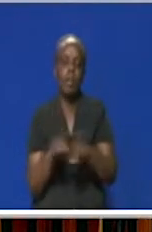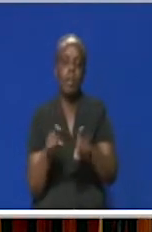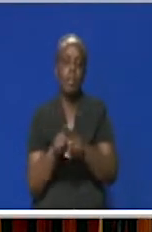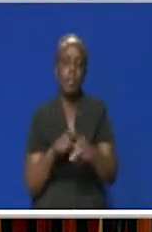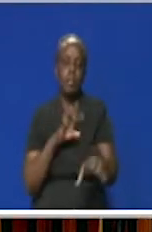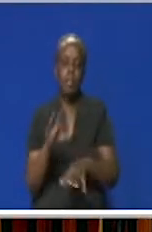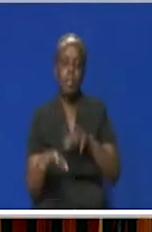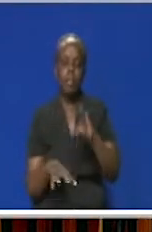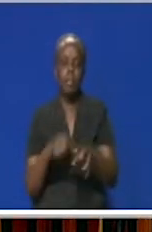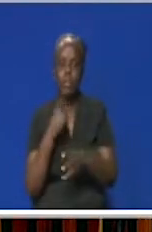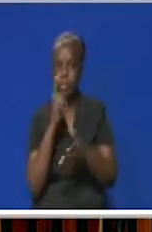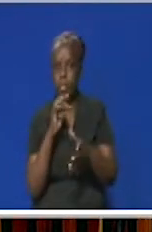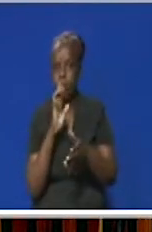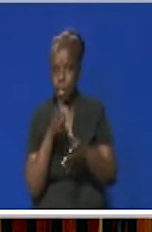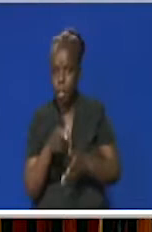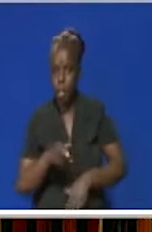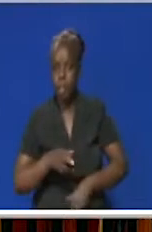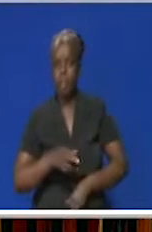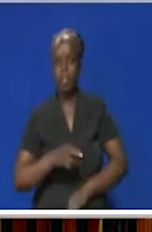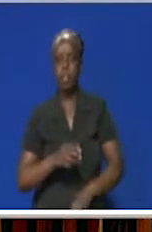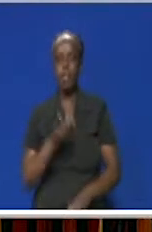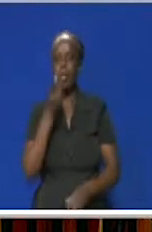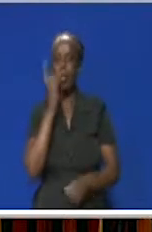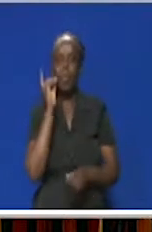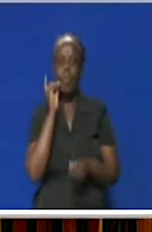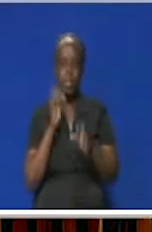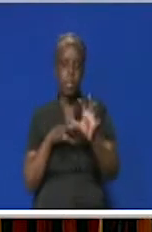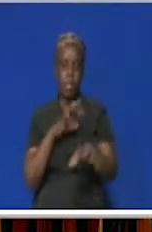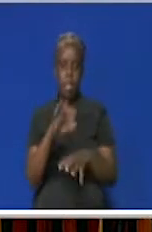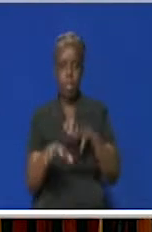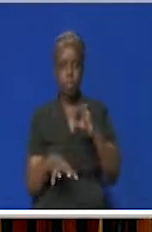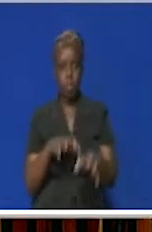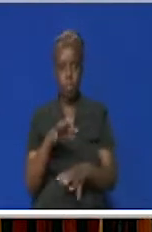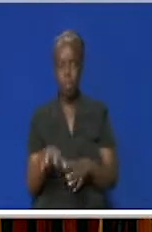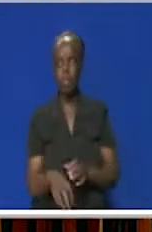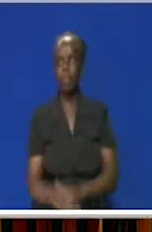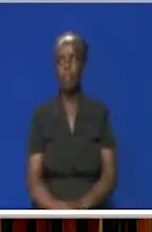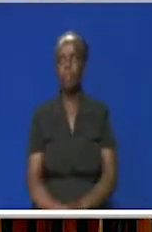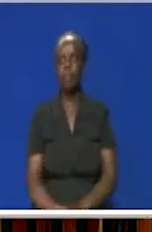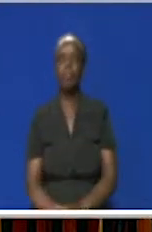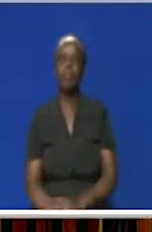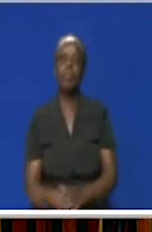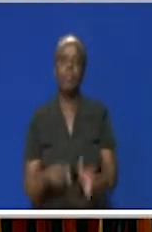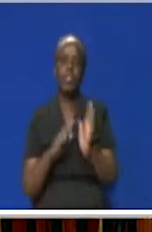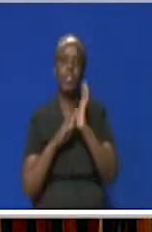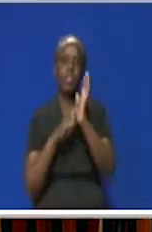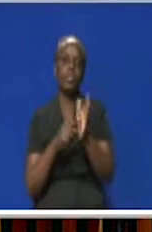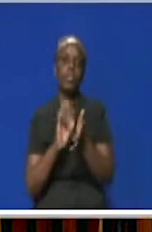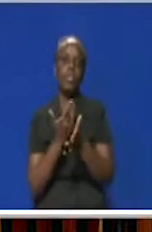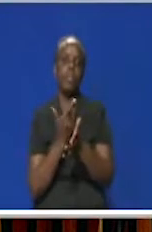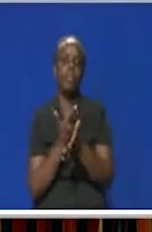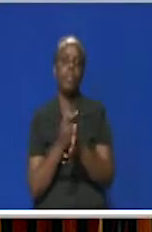we say, they are domestic animals. I can show you some